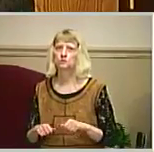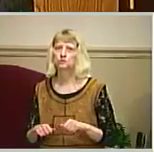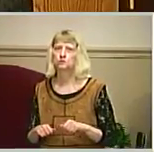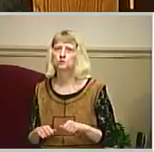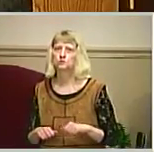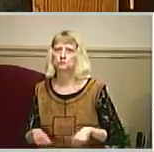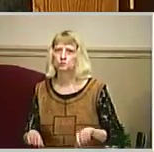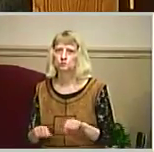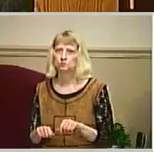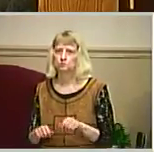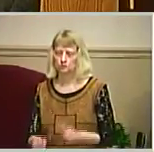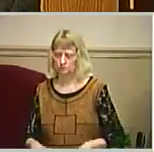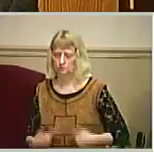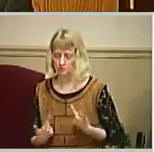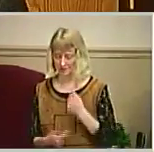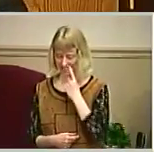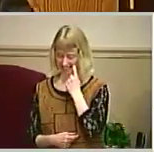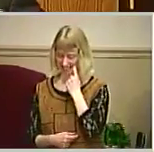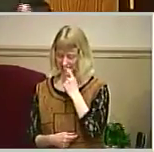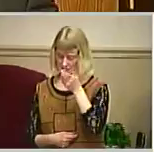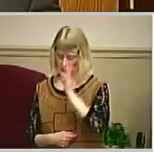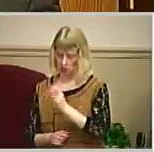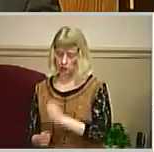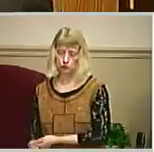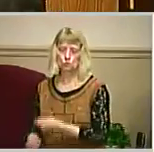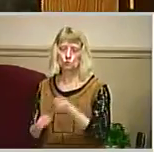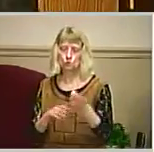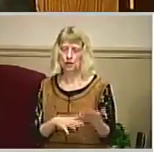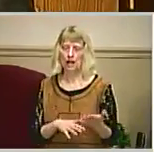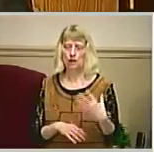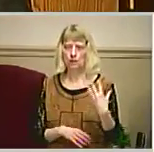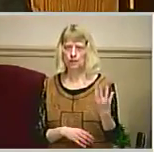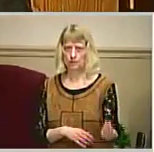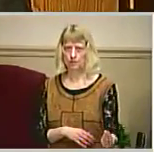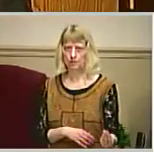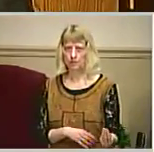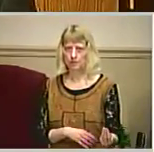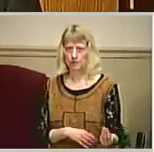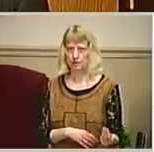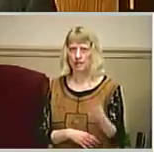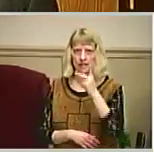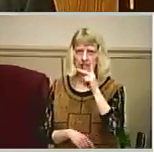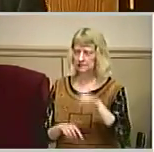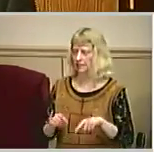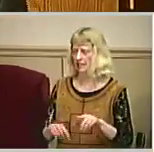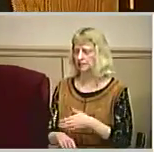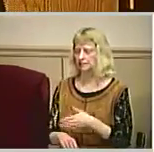administration. In recent years, God has been put out in the back seat. Kids can't